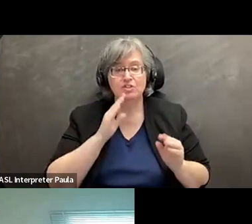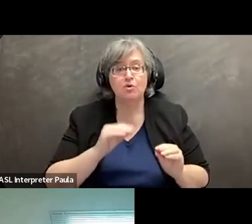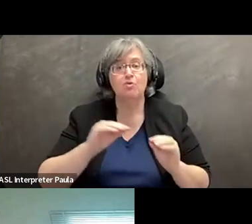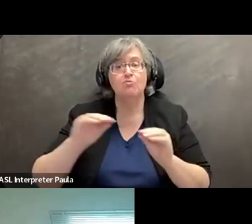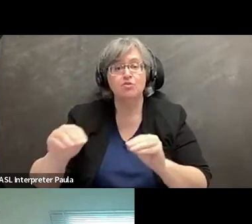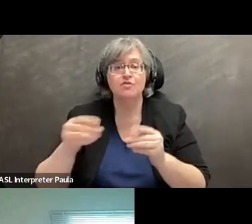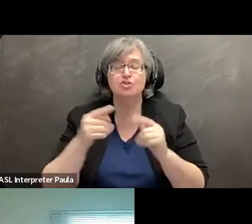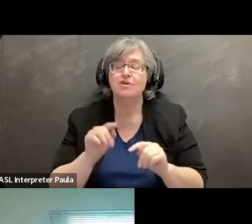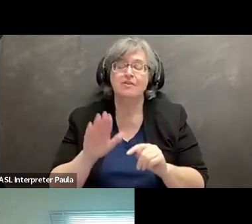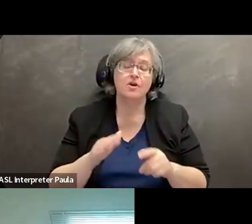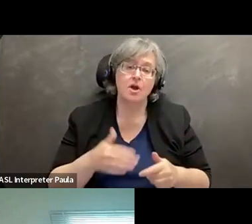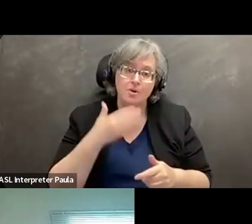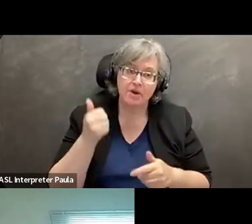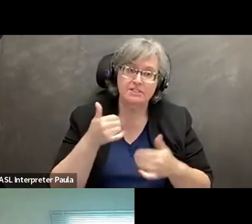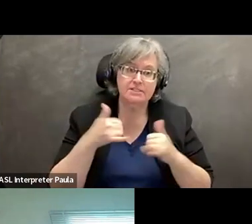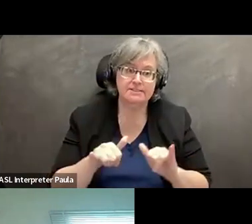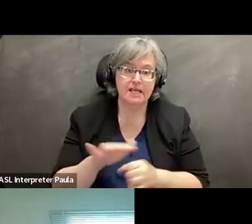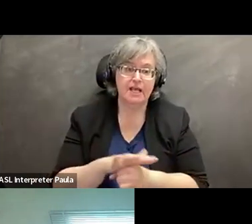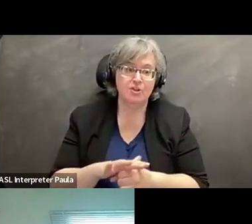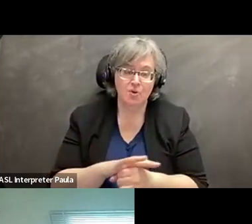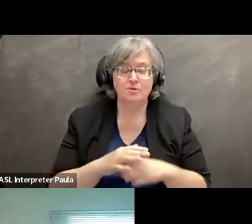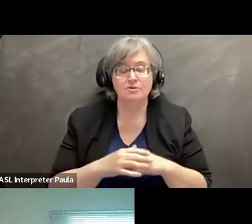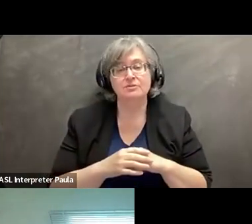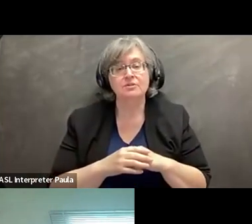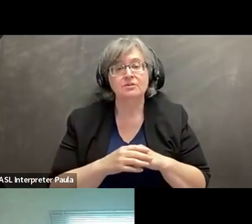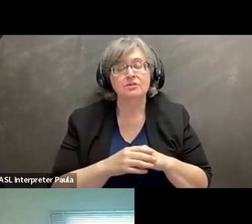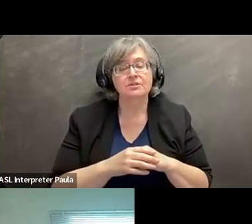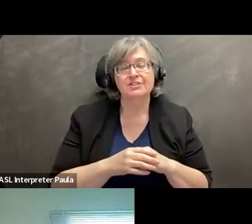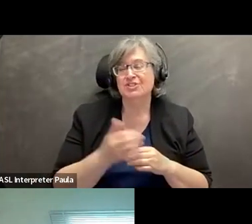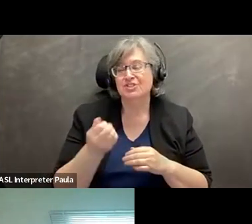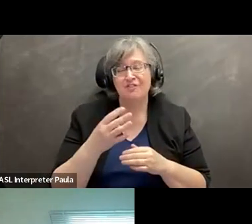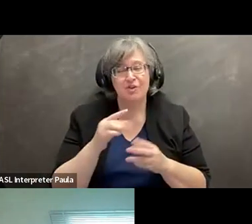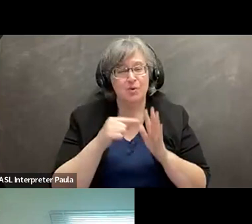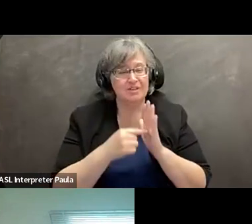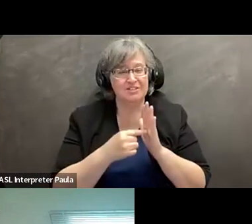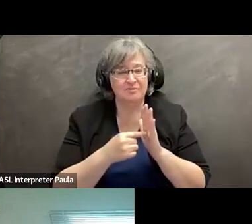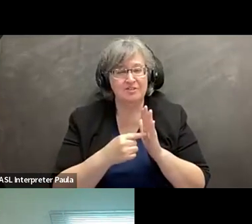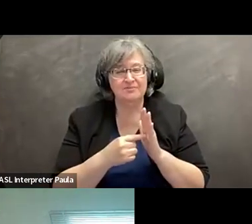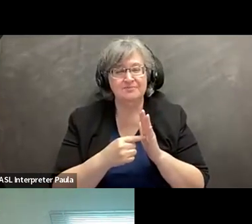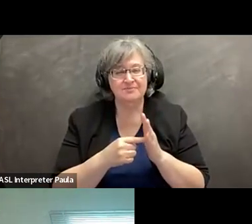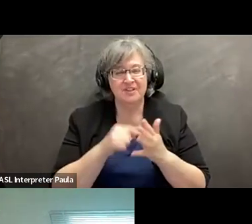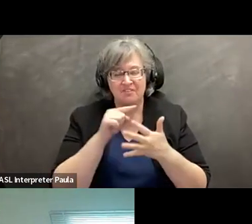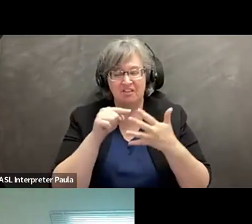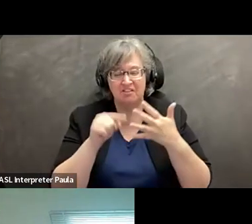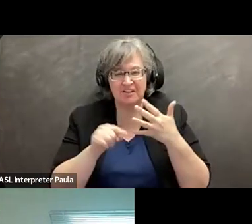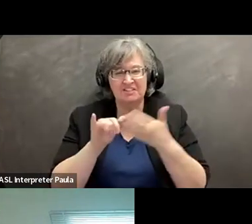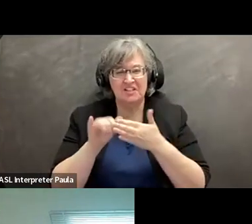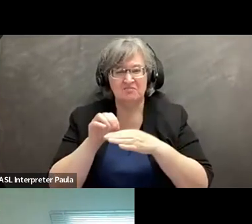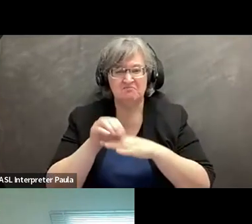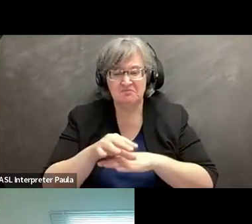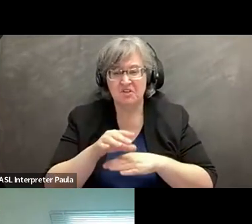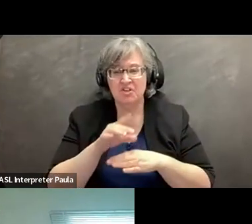try their best to stay where they're located. These are just a few examples of factors that play into it. And it